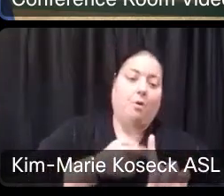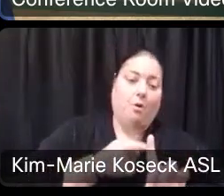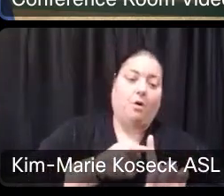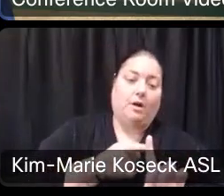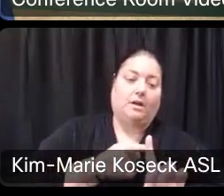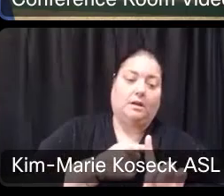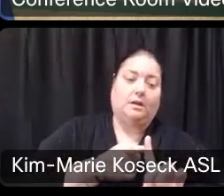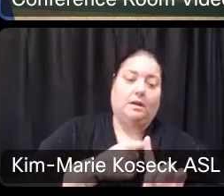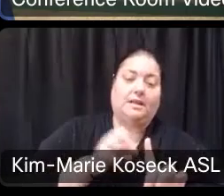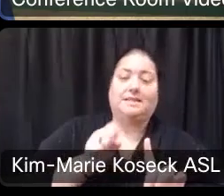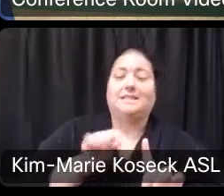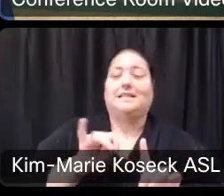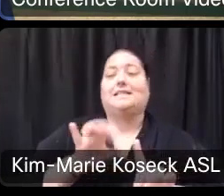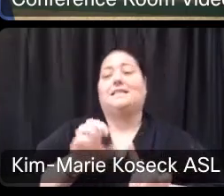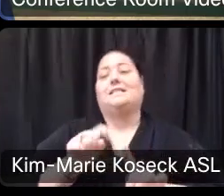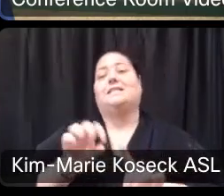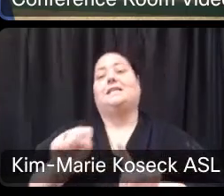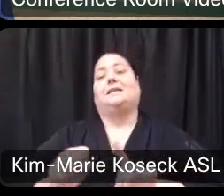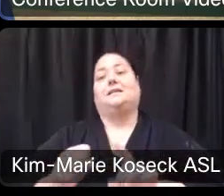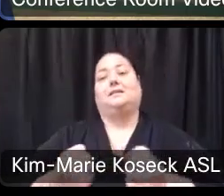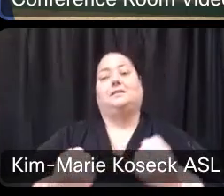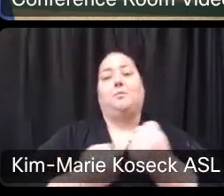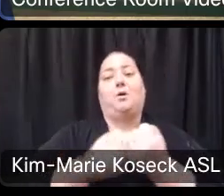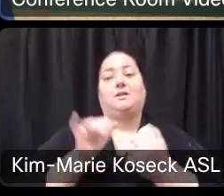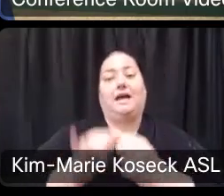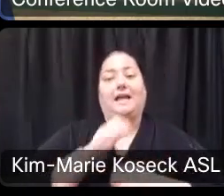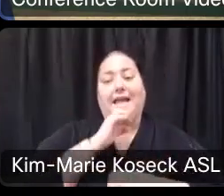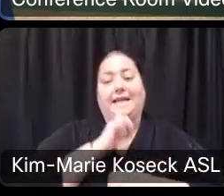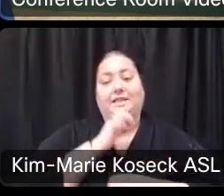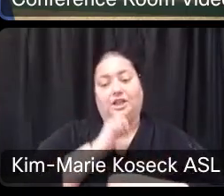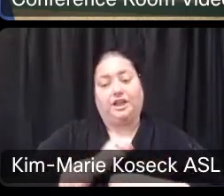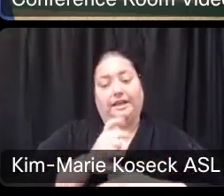certainly back that up in terms of aging caregivers. So